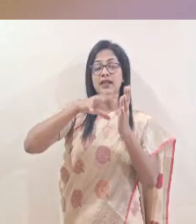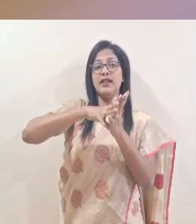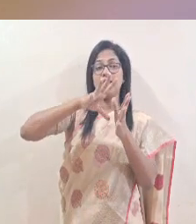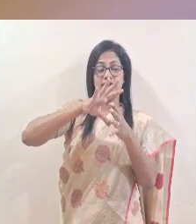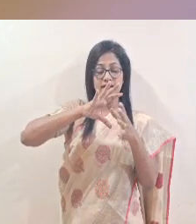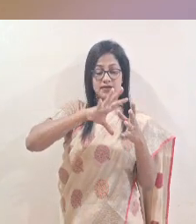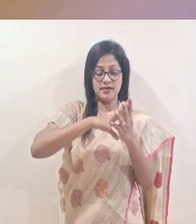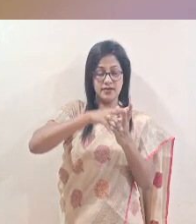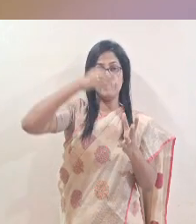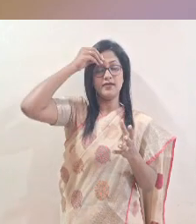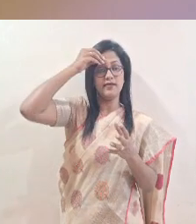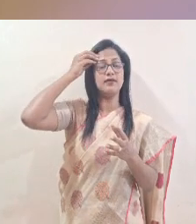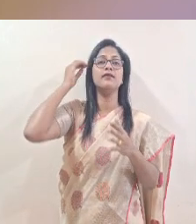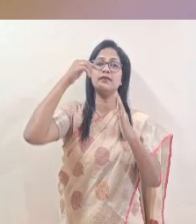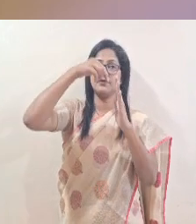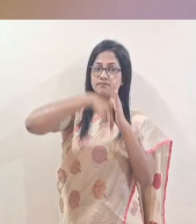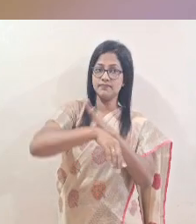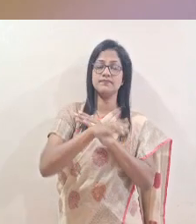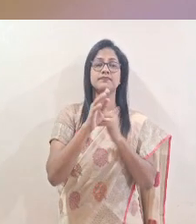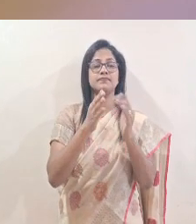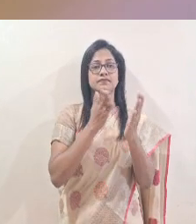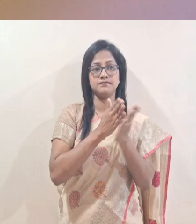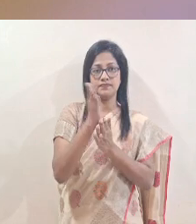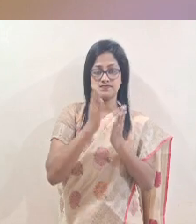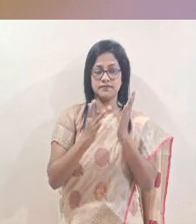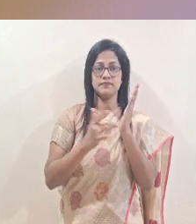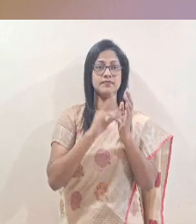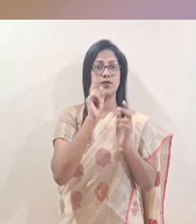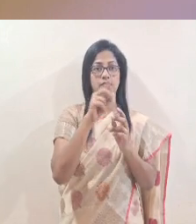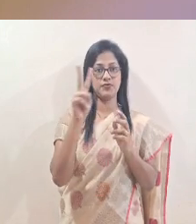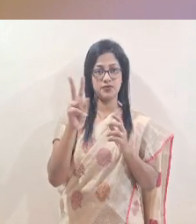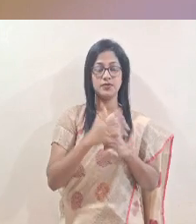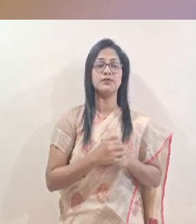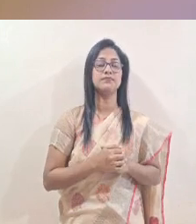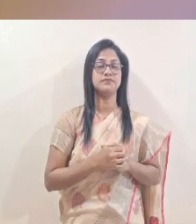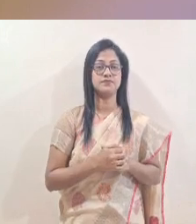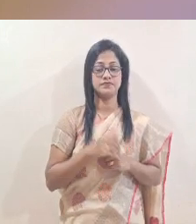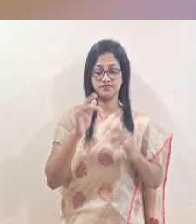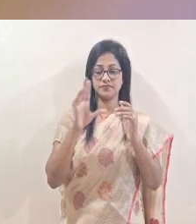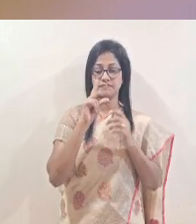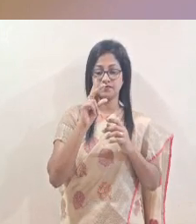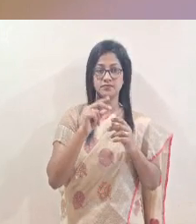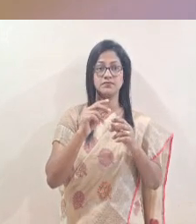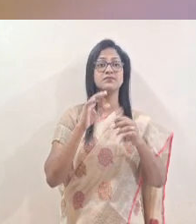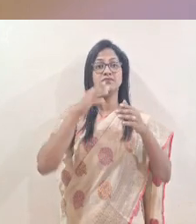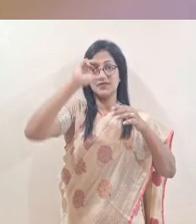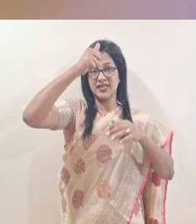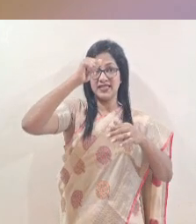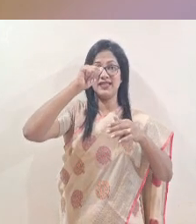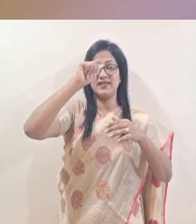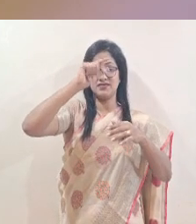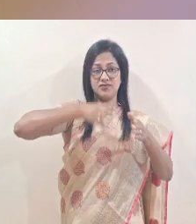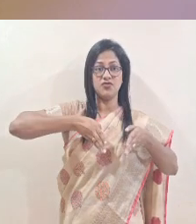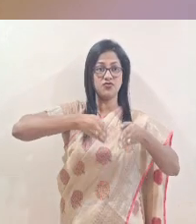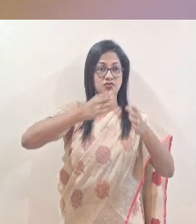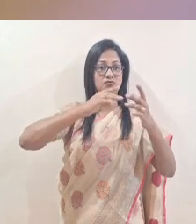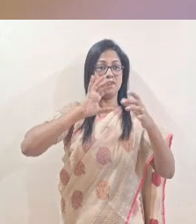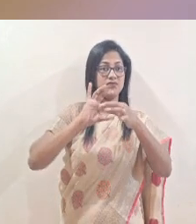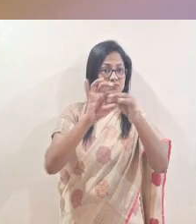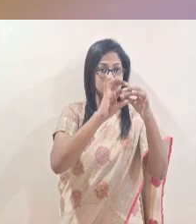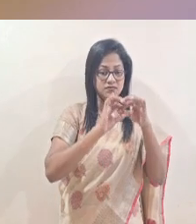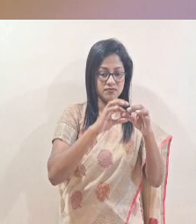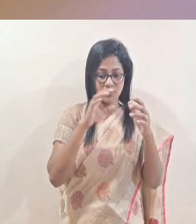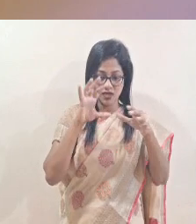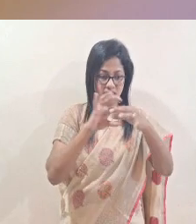technique at micro level, which is 1 by 1 square kilometer grid. The second is to find the connectivity of Indian road networks by performing spatial